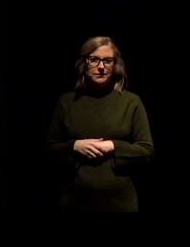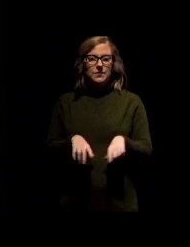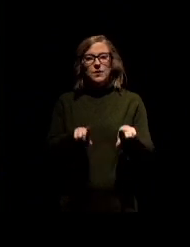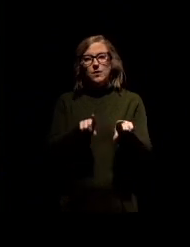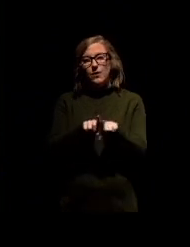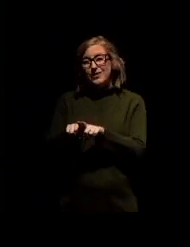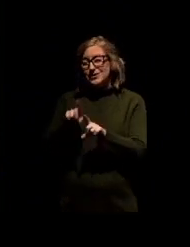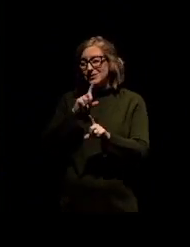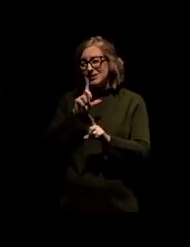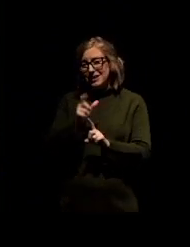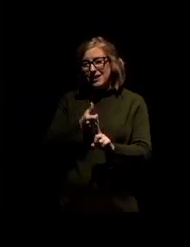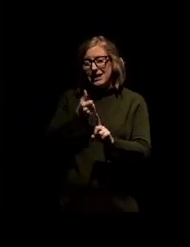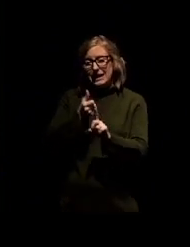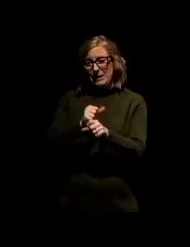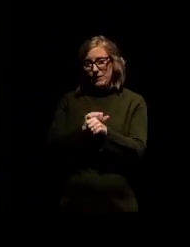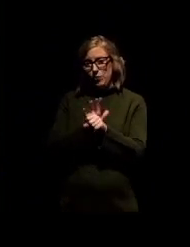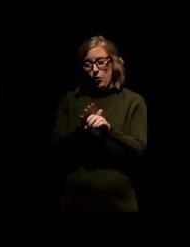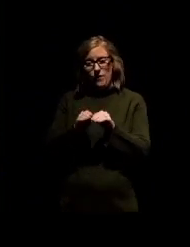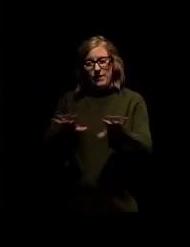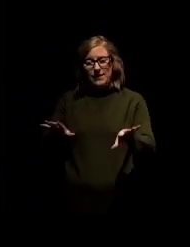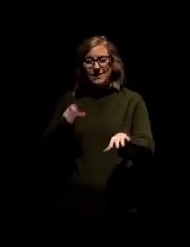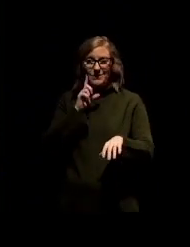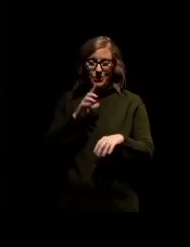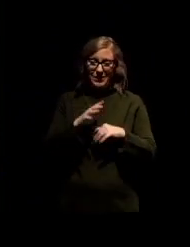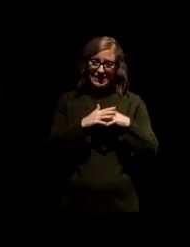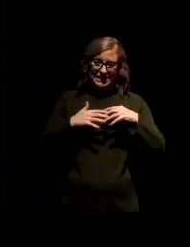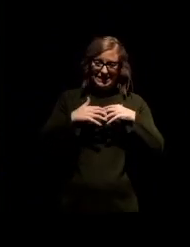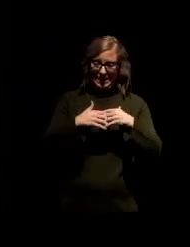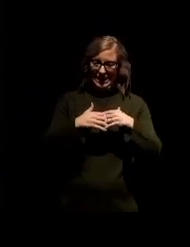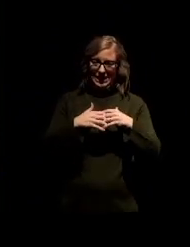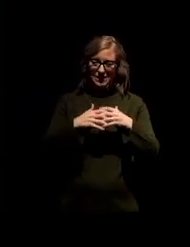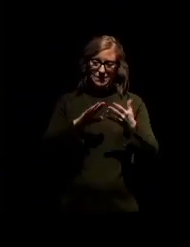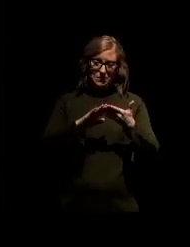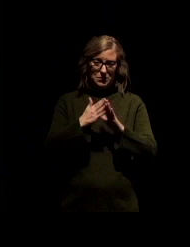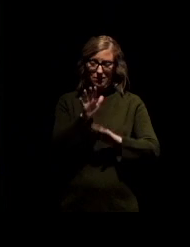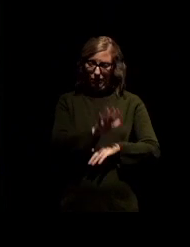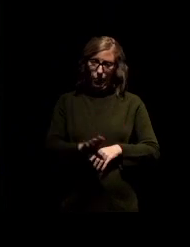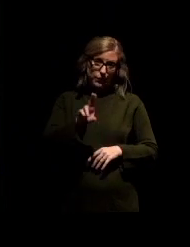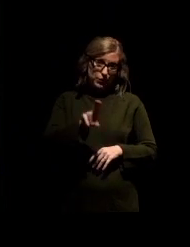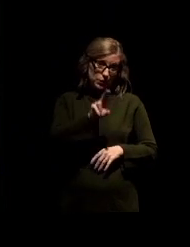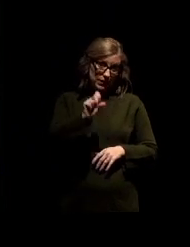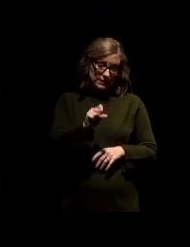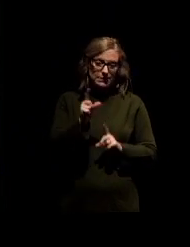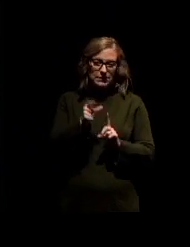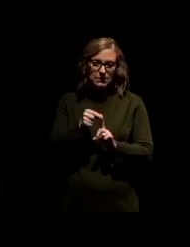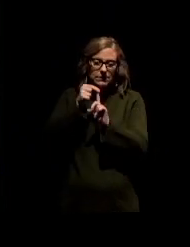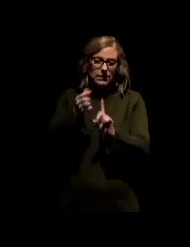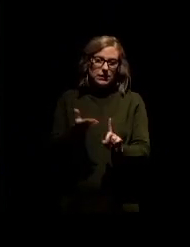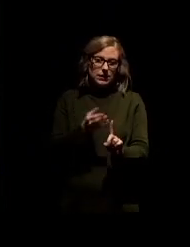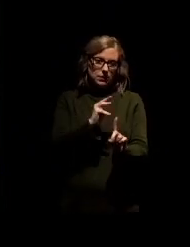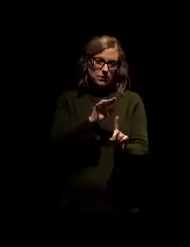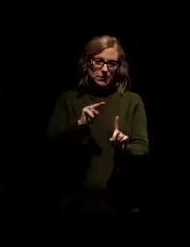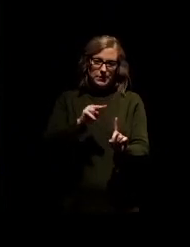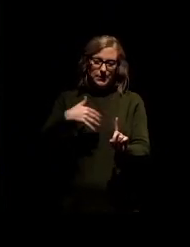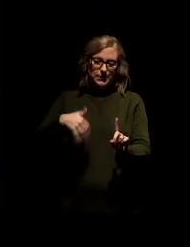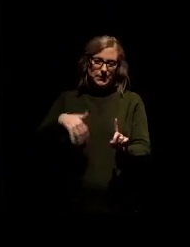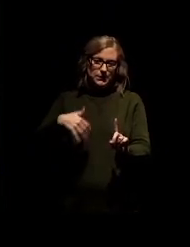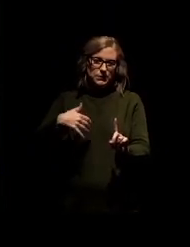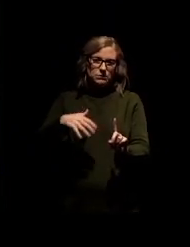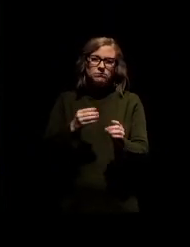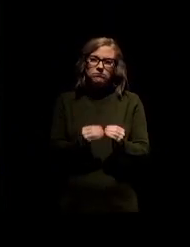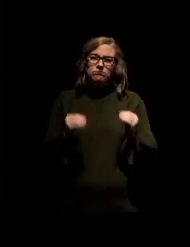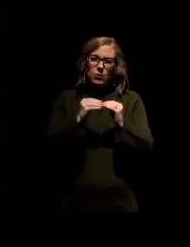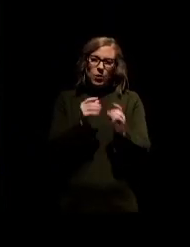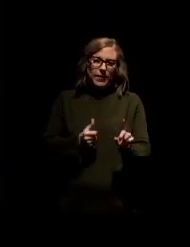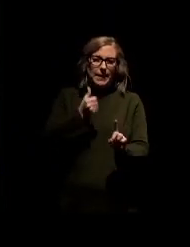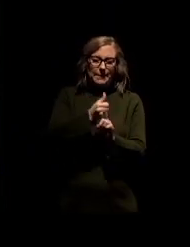the impact that COVID had on the Native community writ large across the United States, but here in the state of Minnesota, significantly greater impact